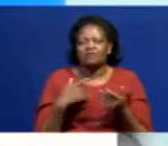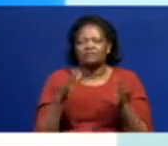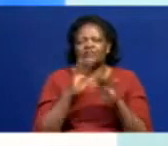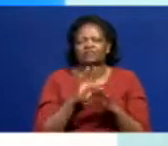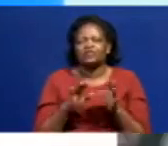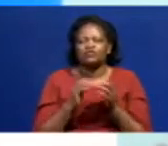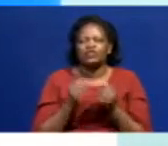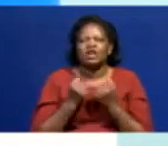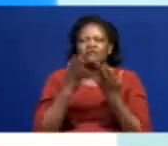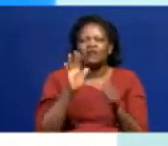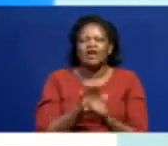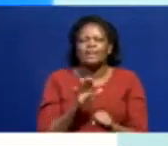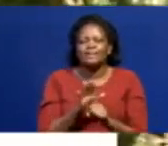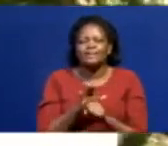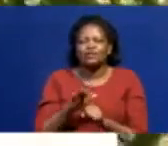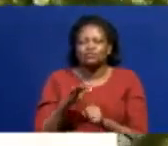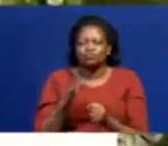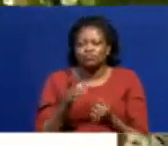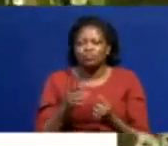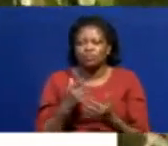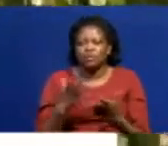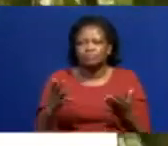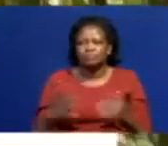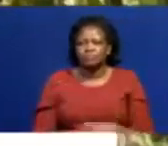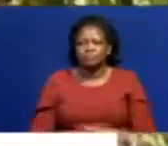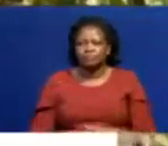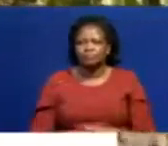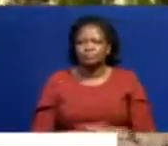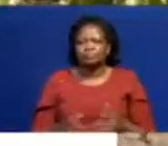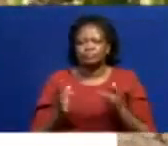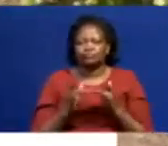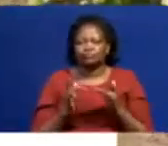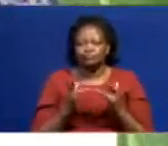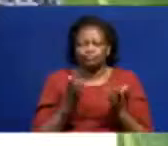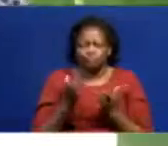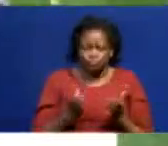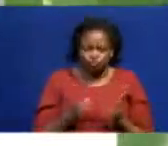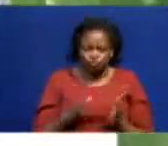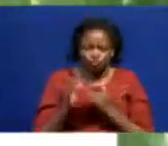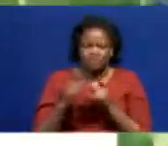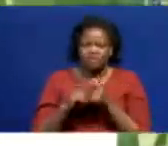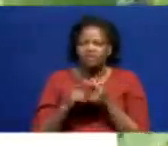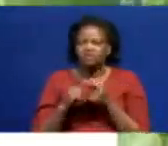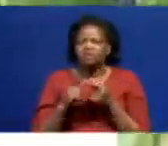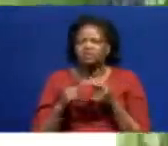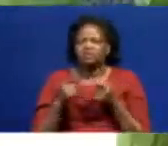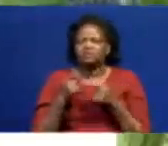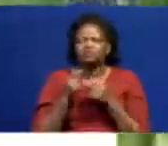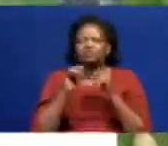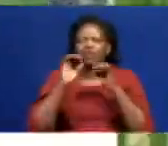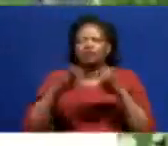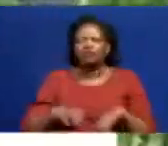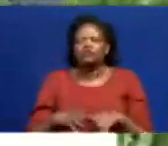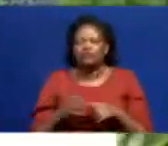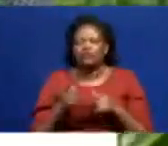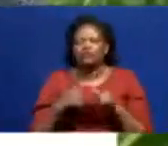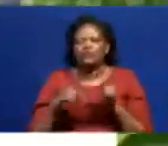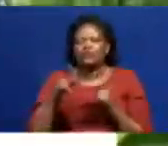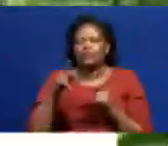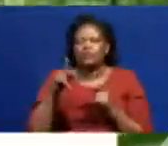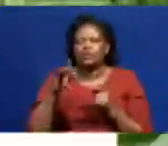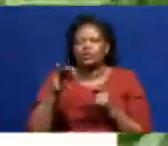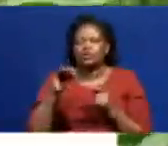ability to deliver many orders in a day. The e-commerce platform has now rebranded its agricultural division from Kyosk